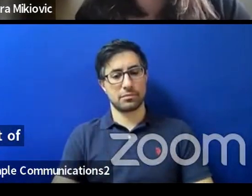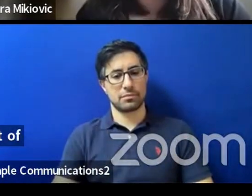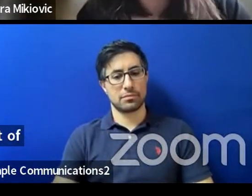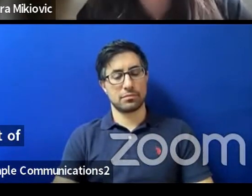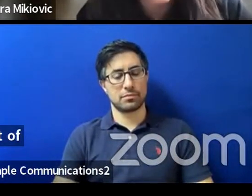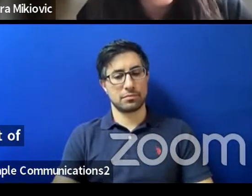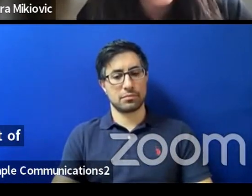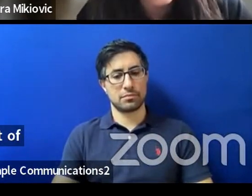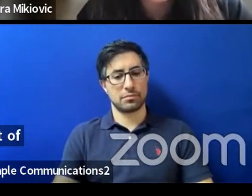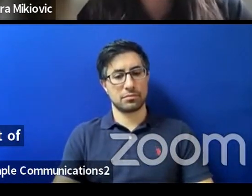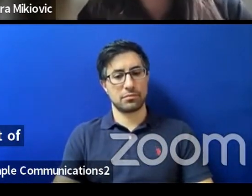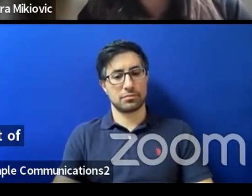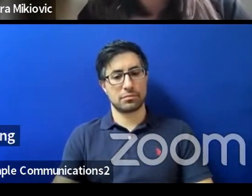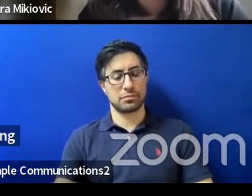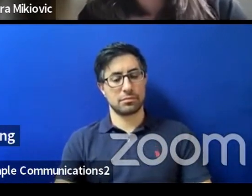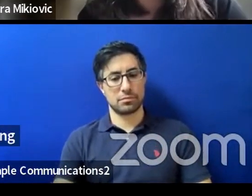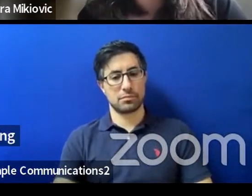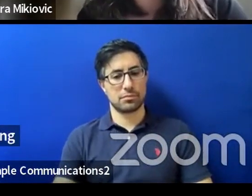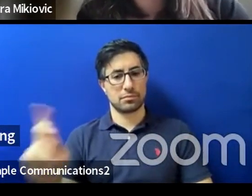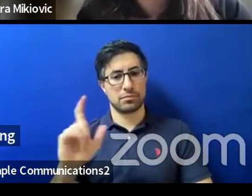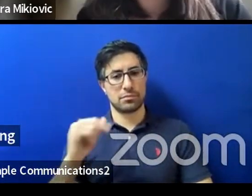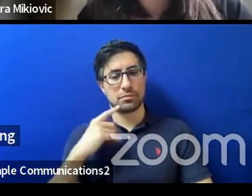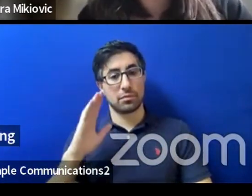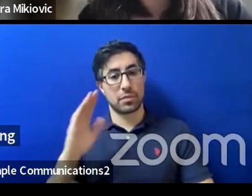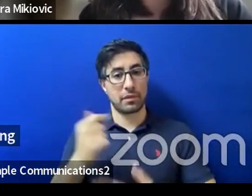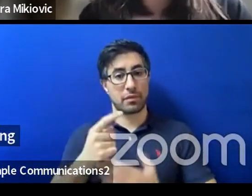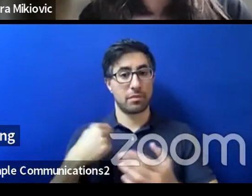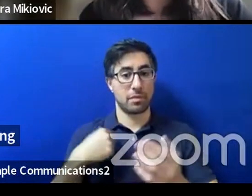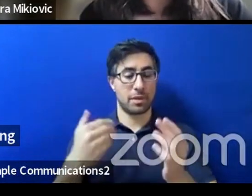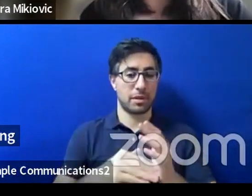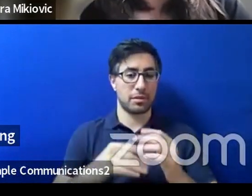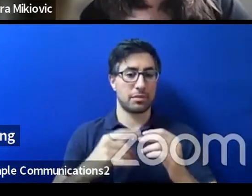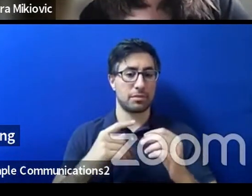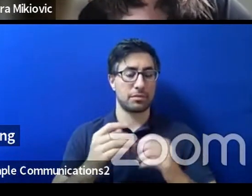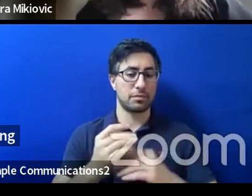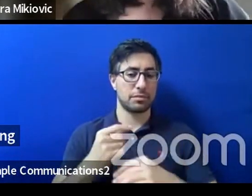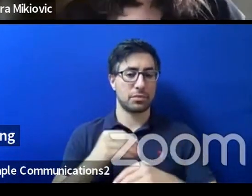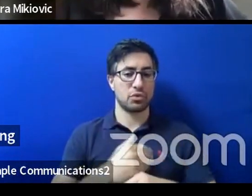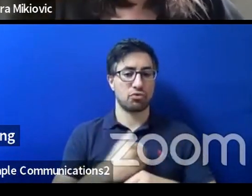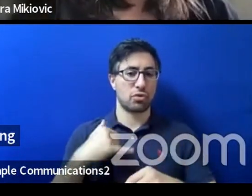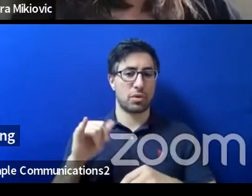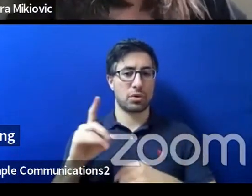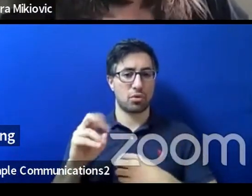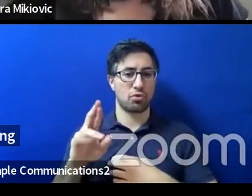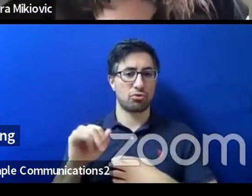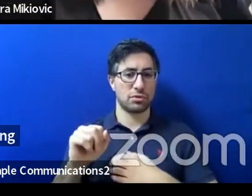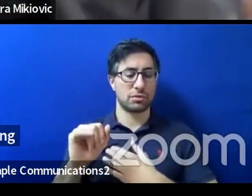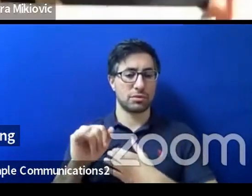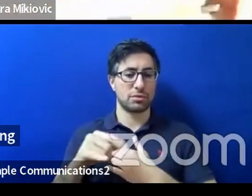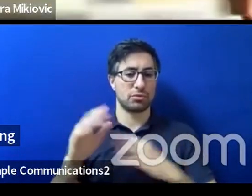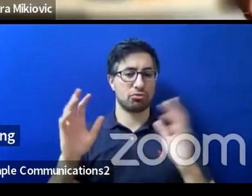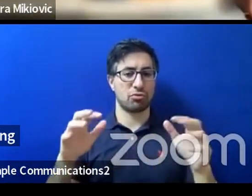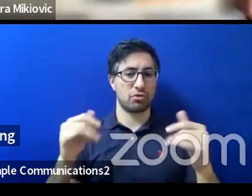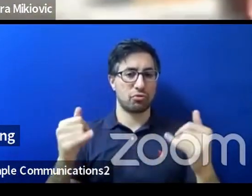Hi, everybody. Me again. So my name is Kelly. I'm in the same territory, Toronto, like Doris. It's rainy